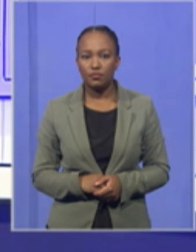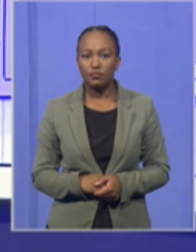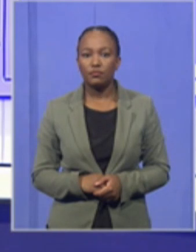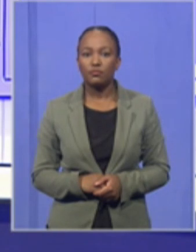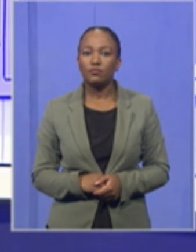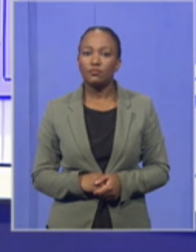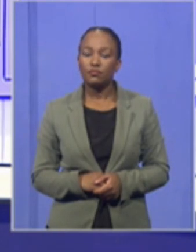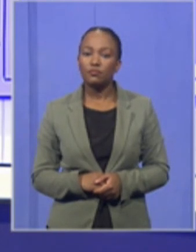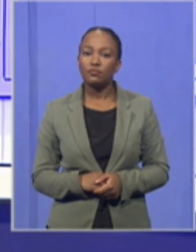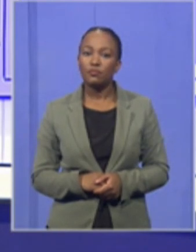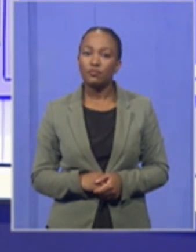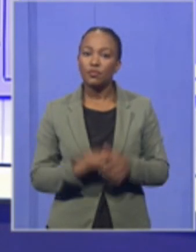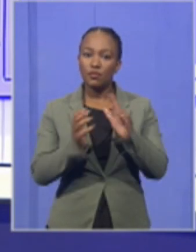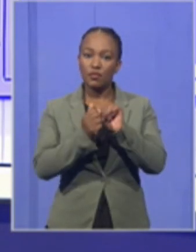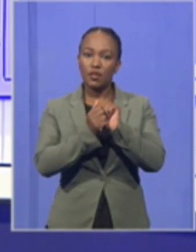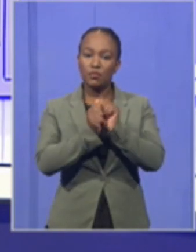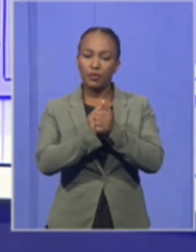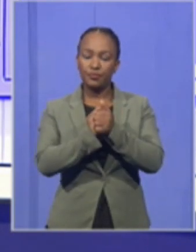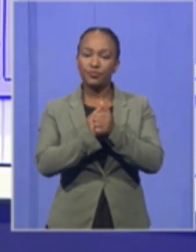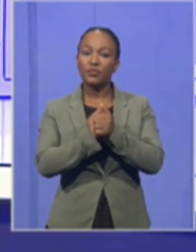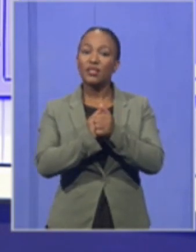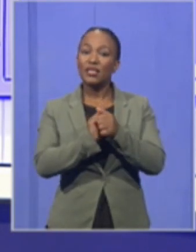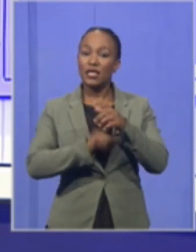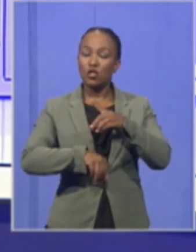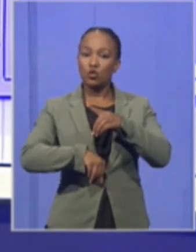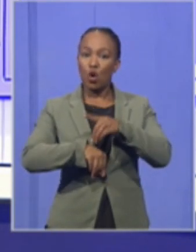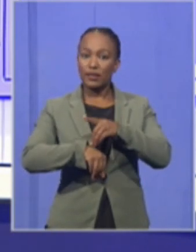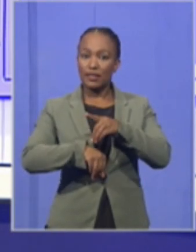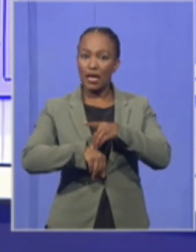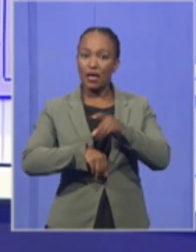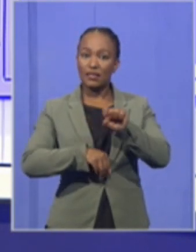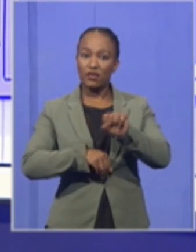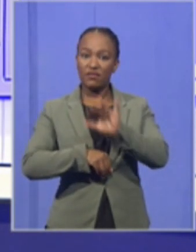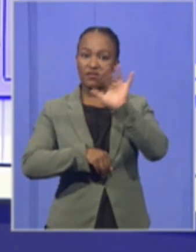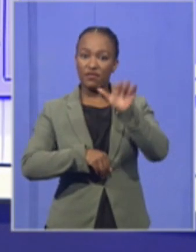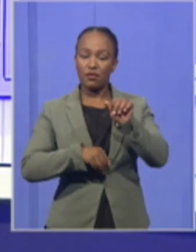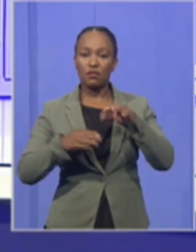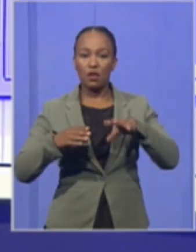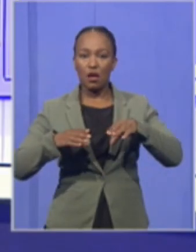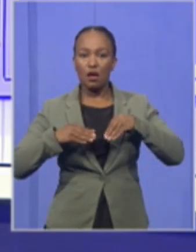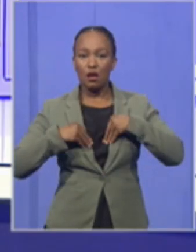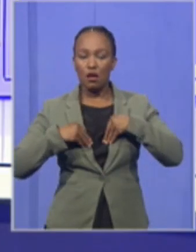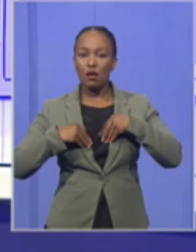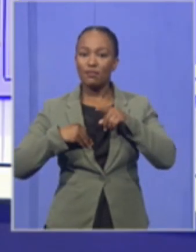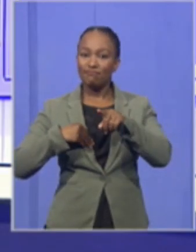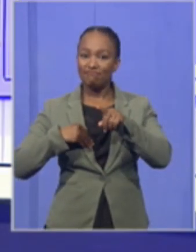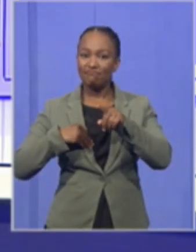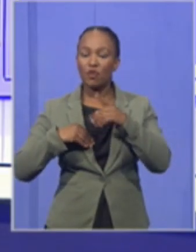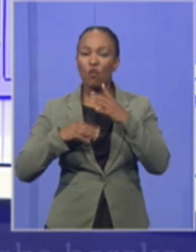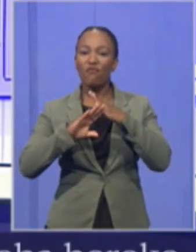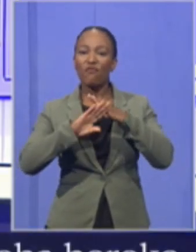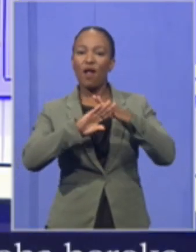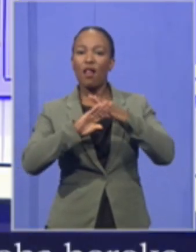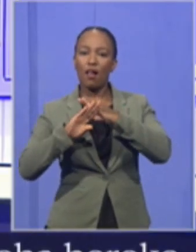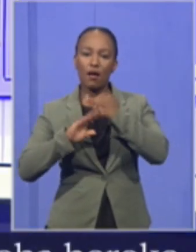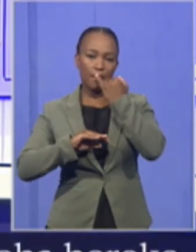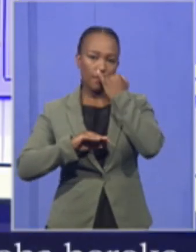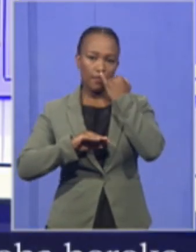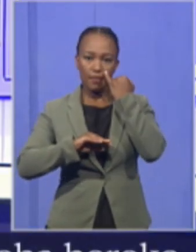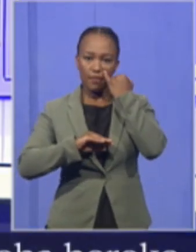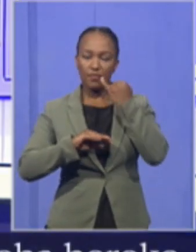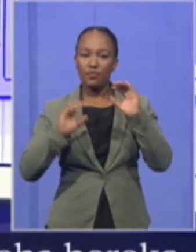Dingaka tsa metshameko mo borwa jwa Afrika di amogela mekgwa e mesha ya go nna kgatlhanong le tiriso ya diritibatsi mo kgweleng ya dinao